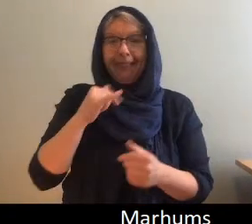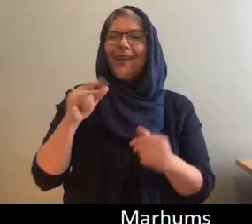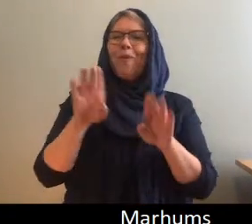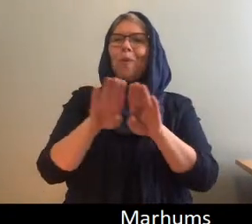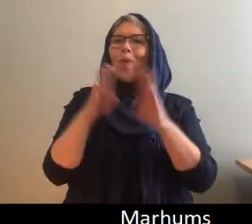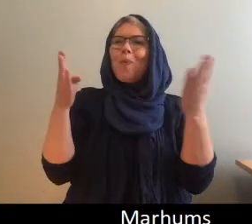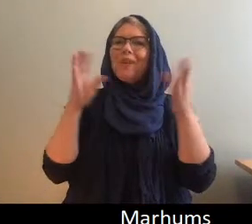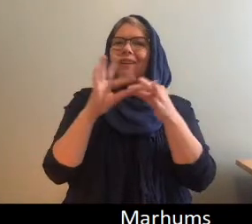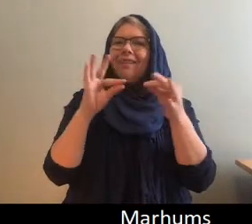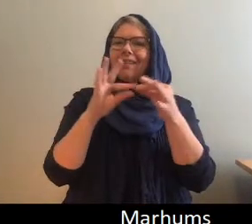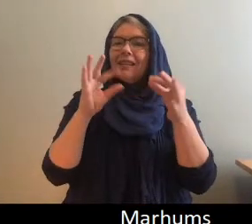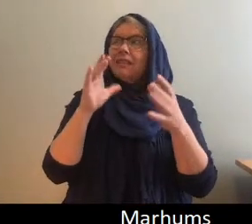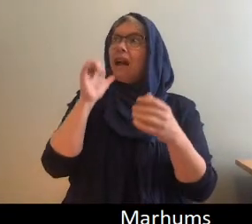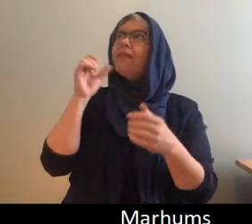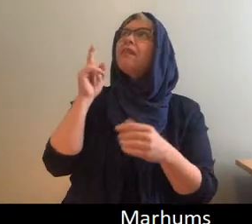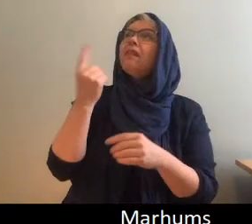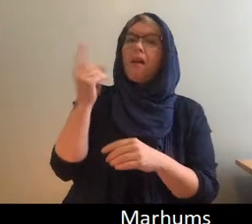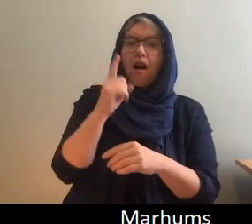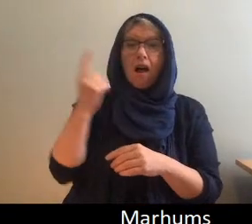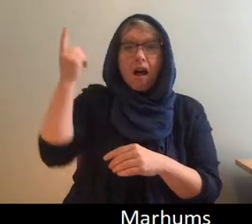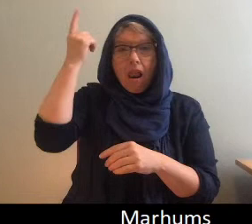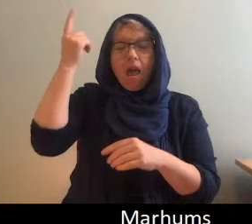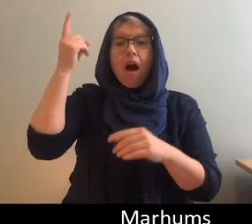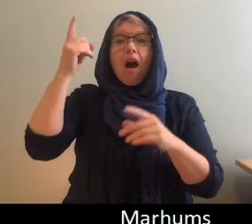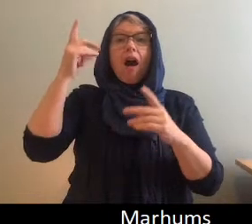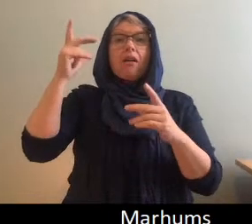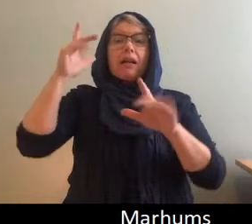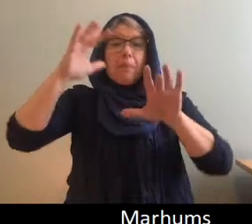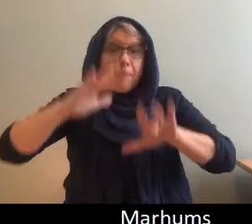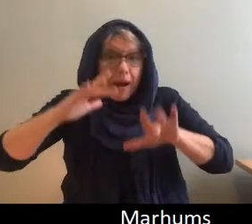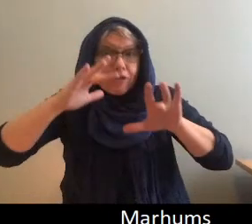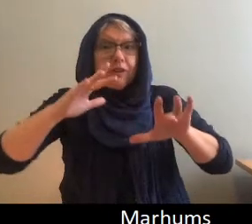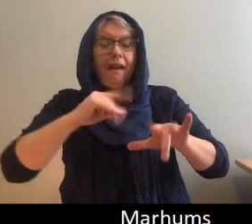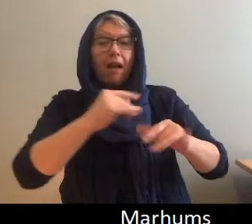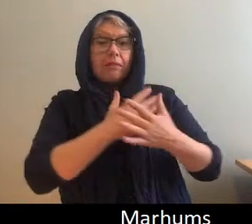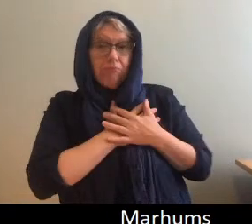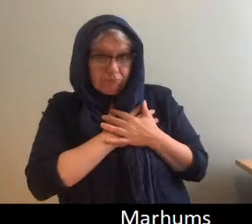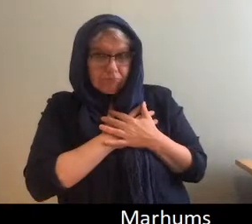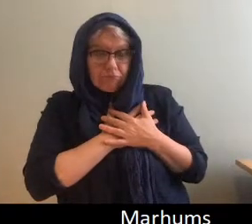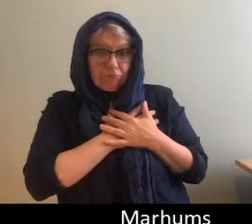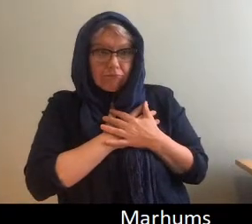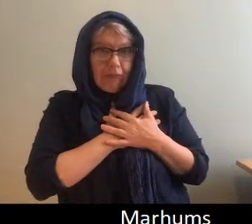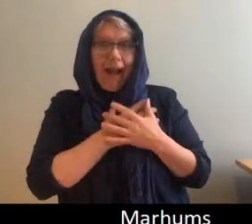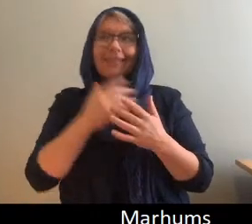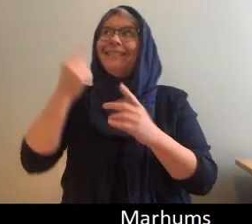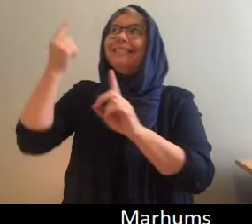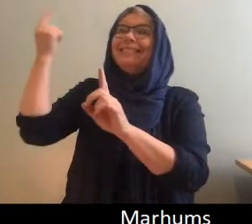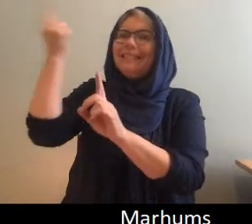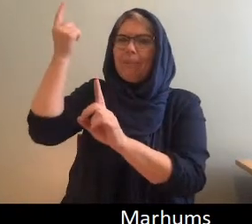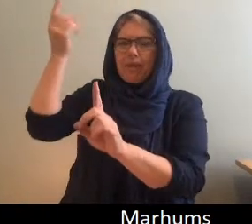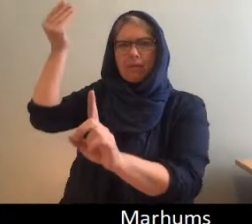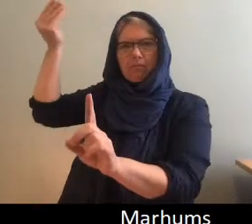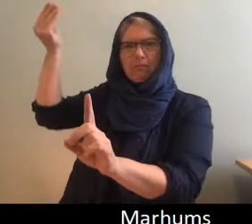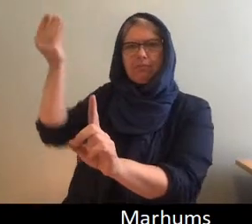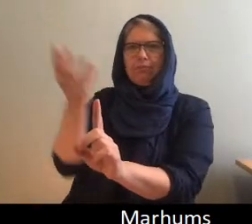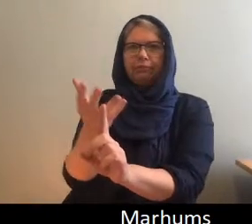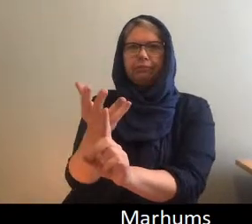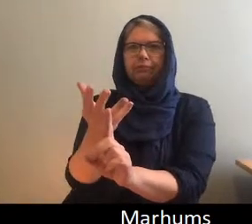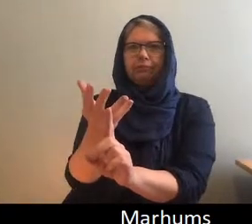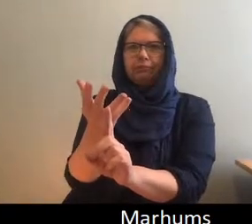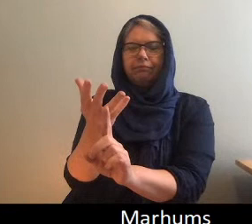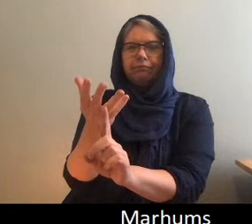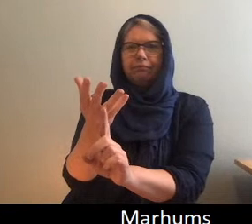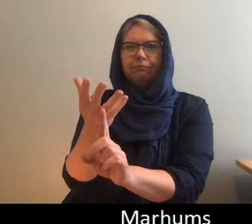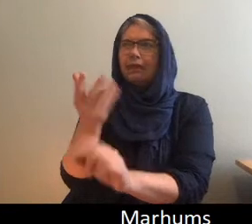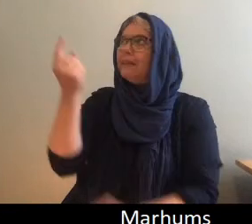very special month, a very special night. And in that night, very special things happen. Our destinies are being